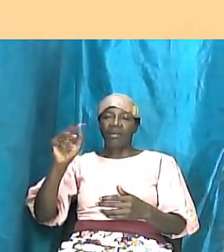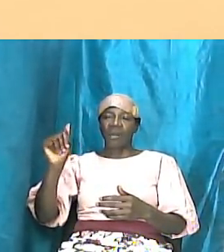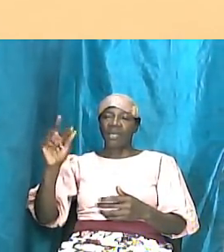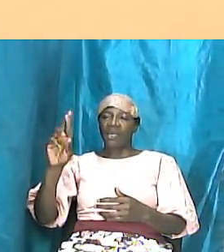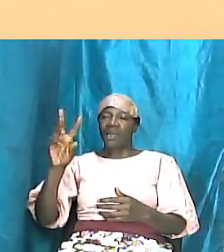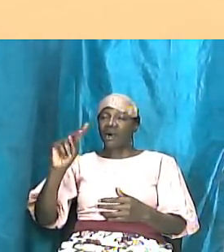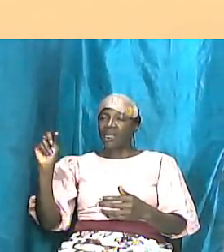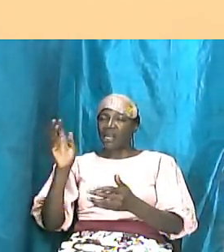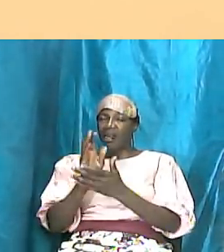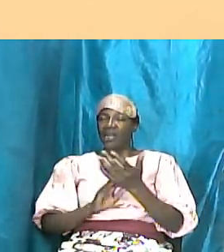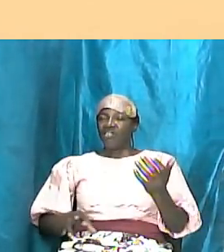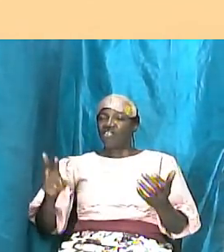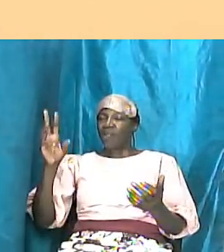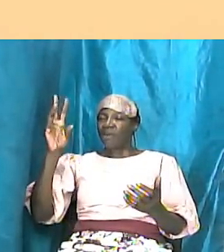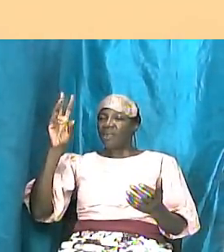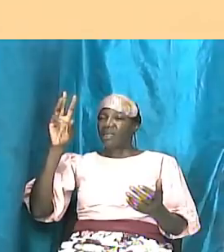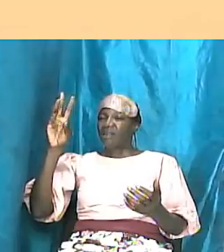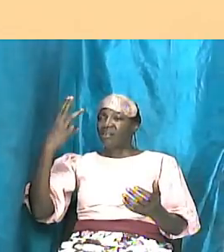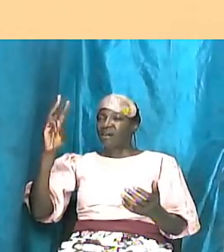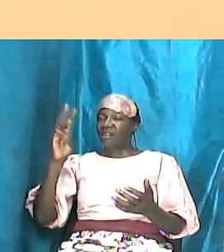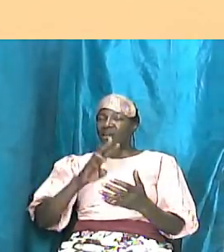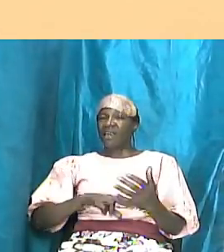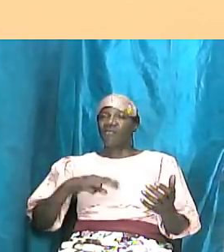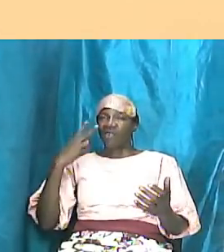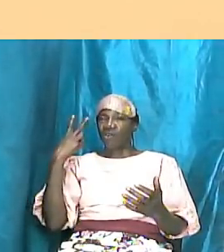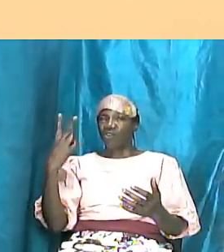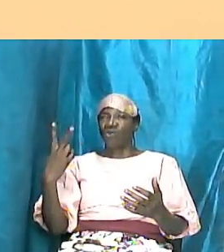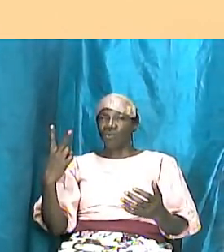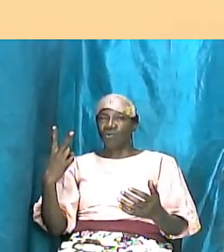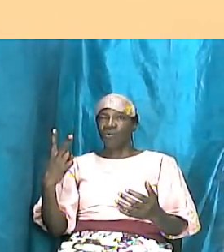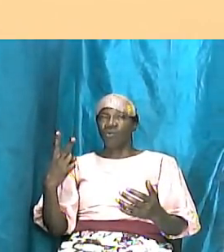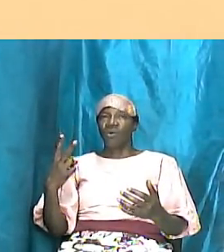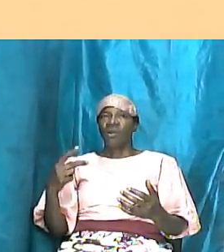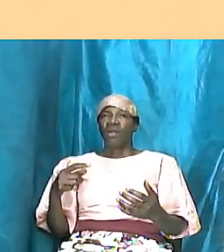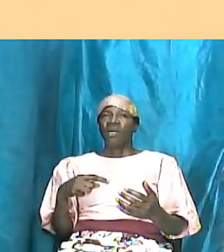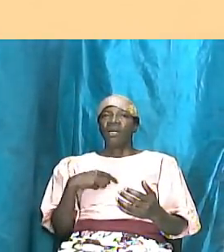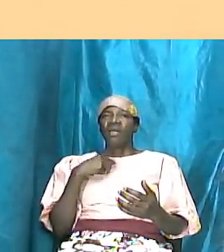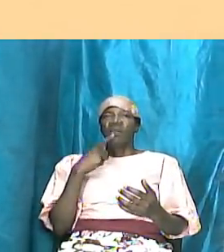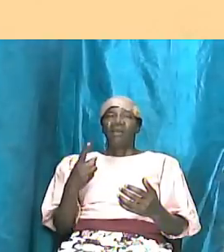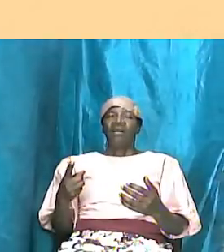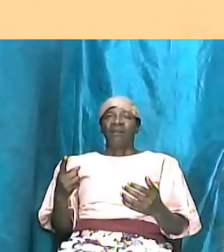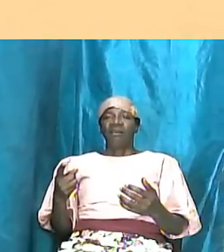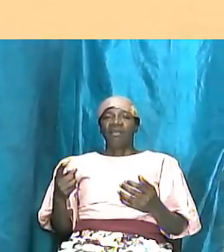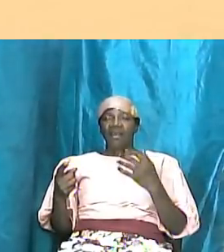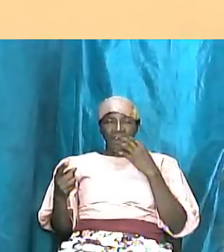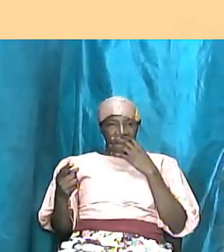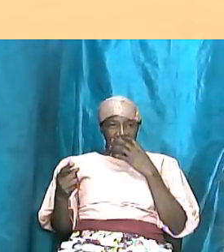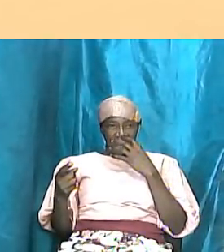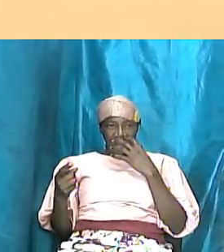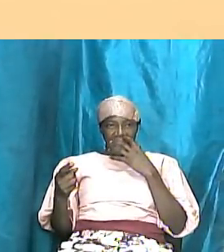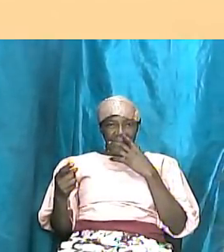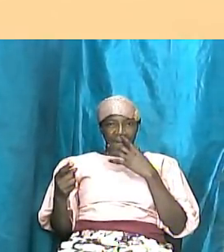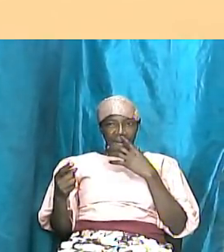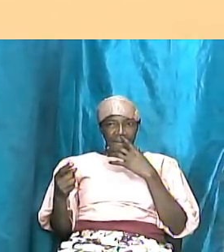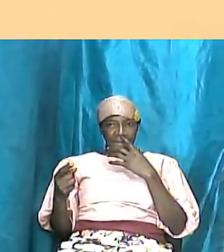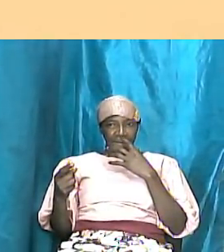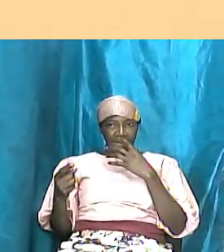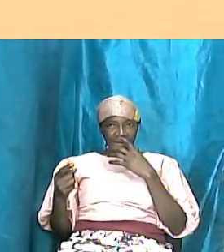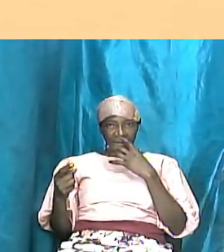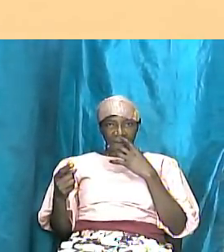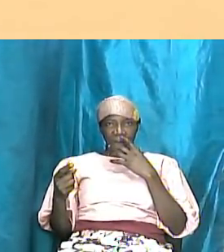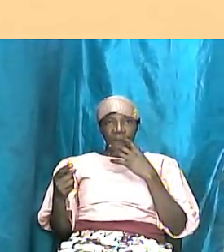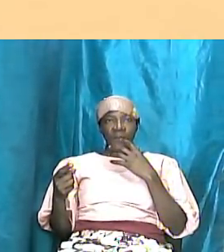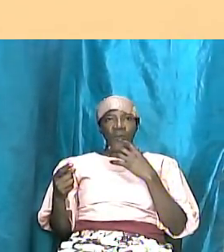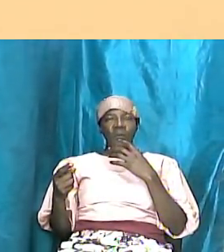16 and verse 2, because the Bible was very clear when it said that. And also we're going to look at St. Matthew 28 as we wrap up